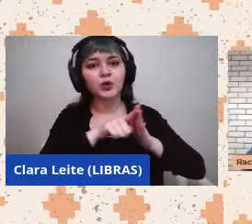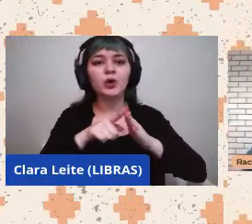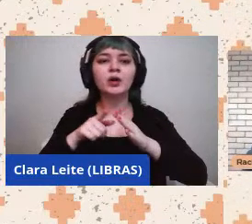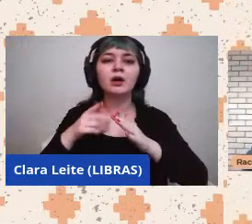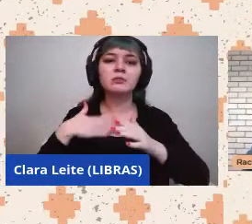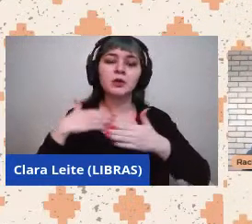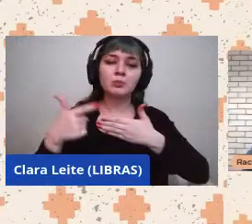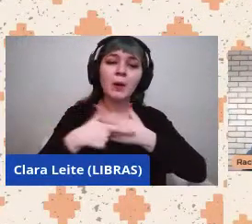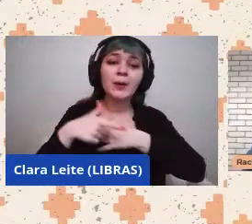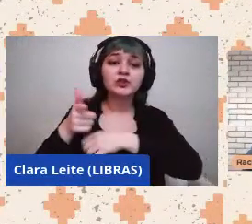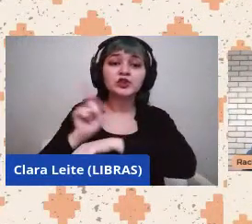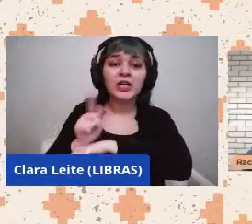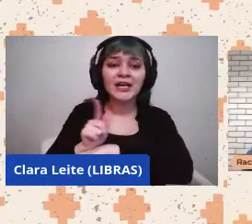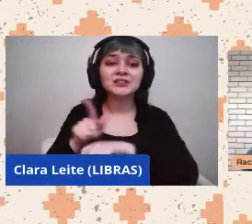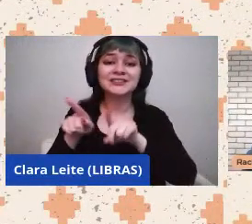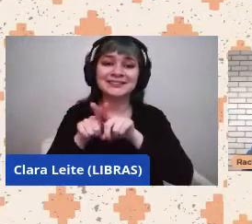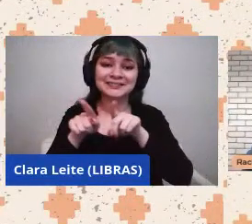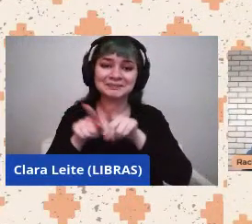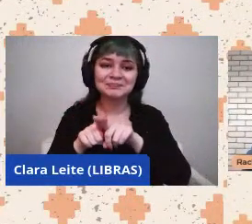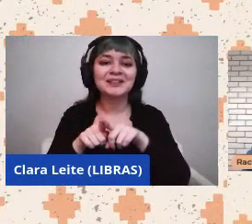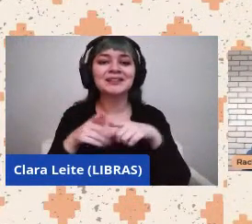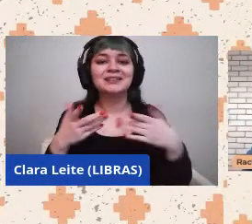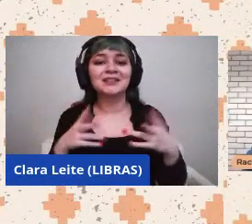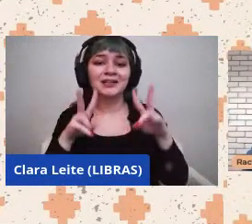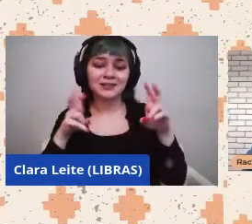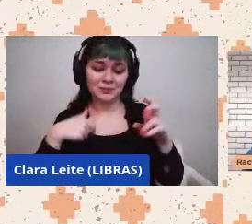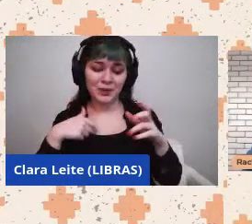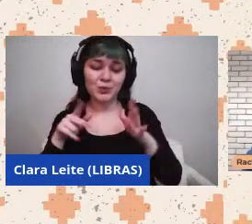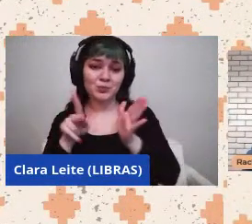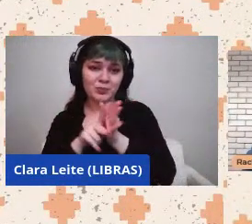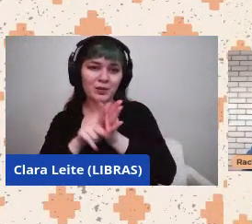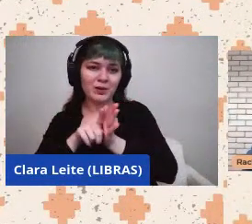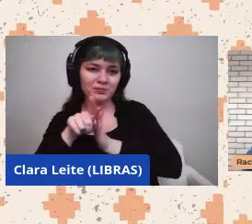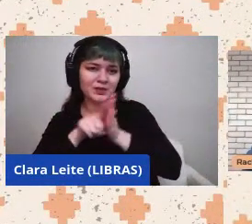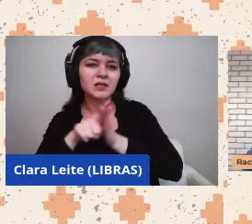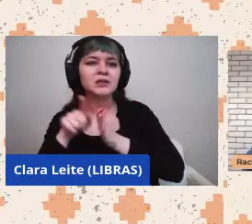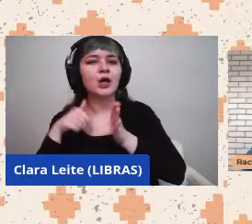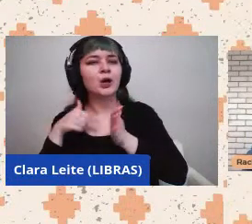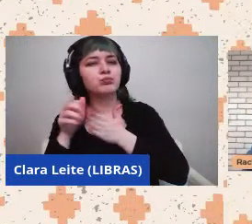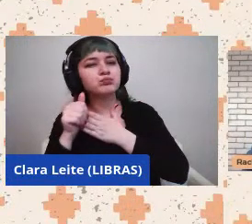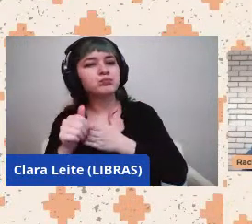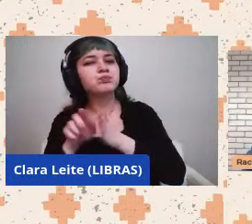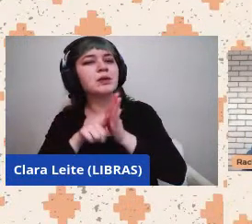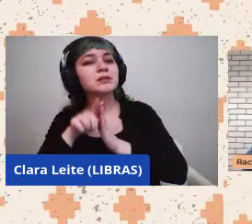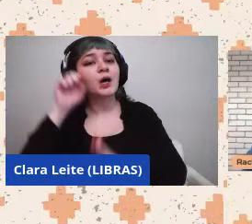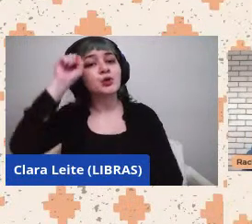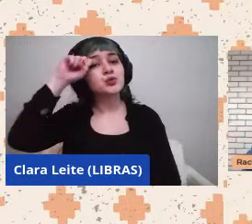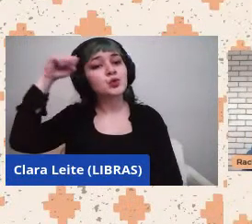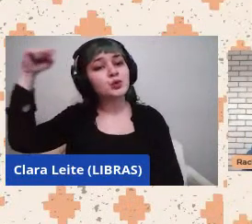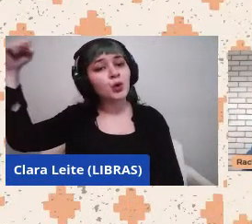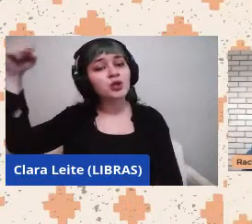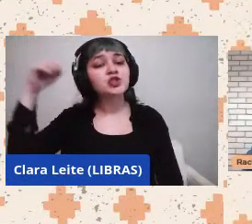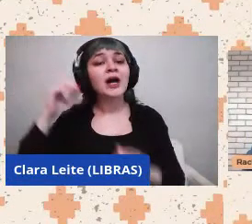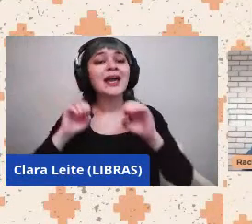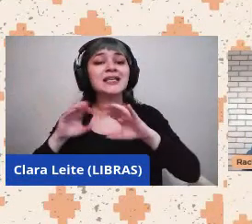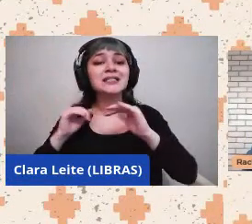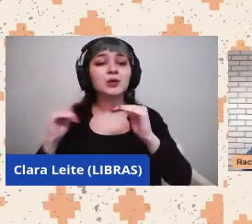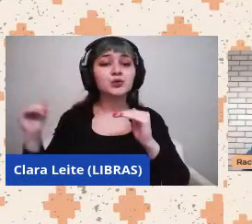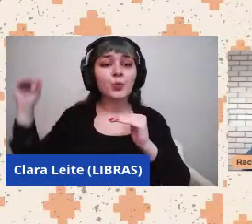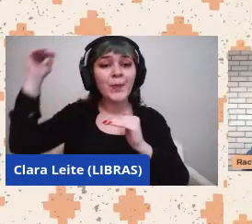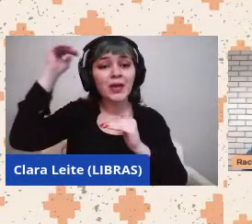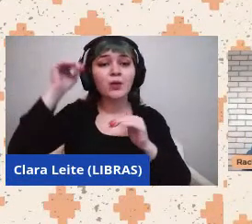too. So with respect to my own research, I conduct research on the sociology of higher education, but I've